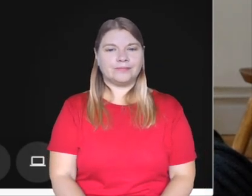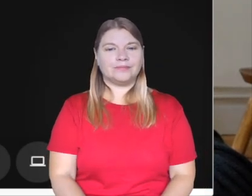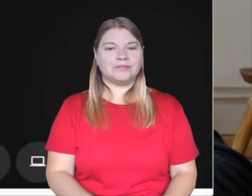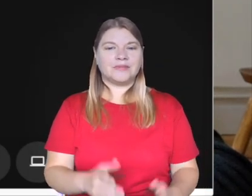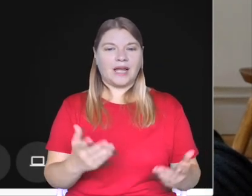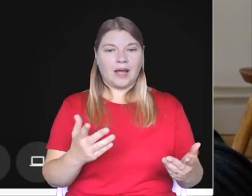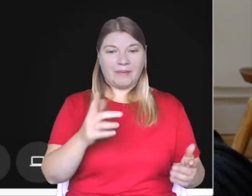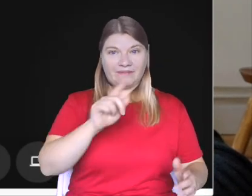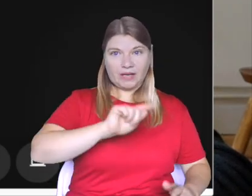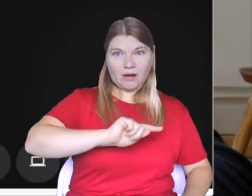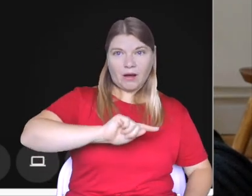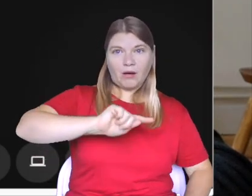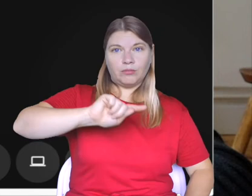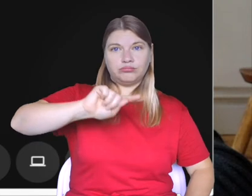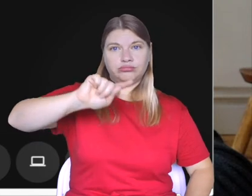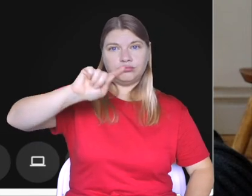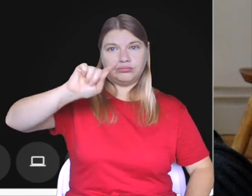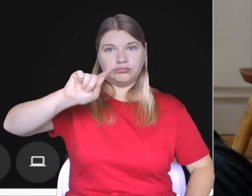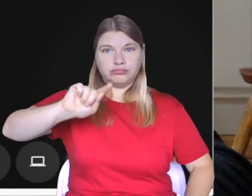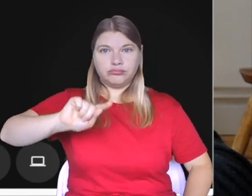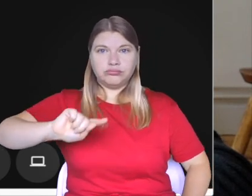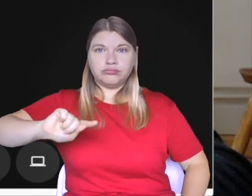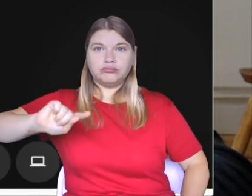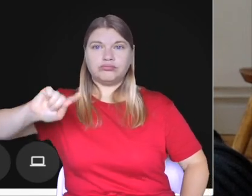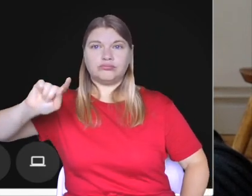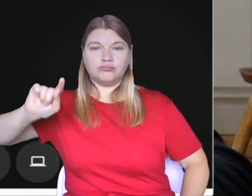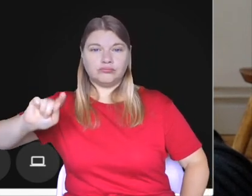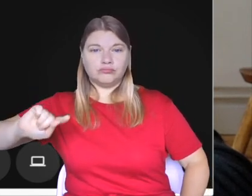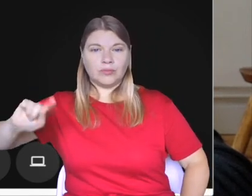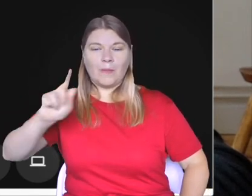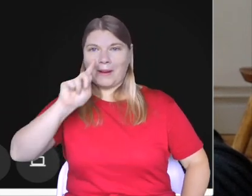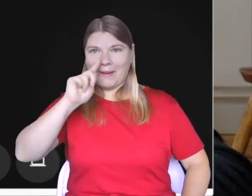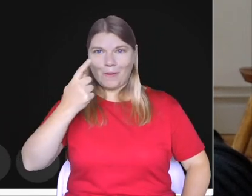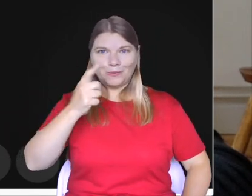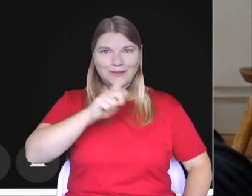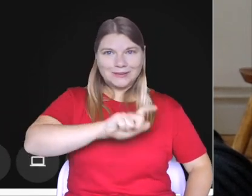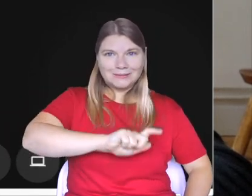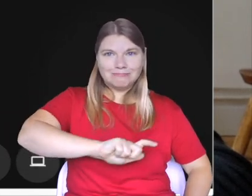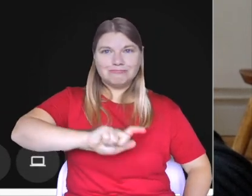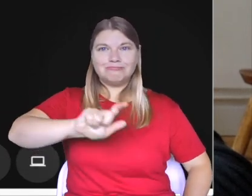depending on where my finger goes on my mouse trackpad,